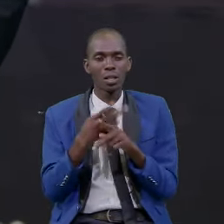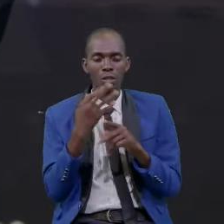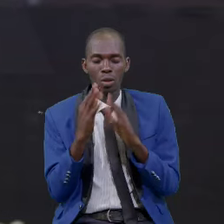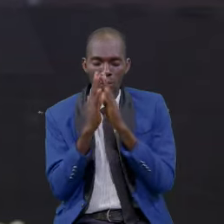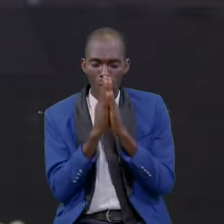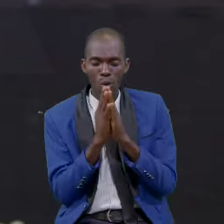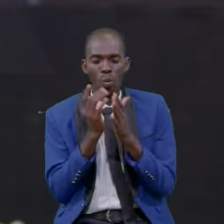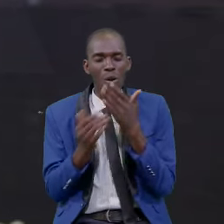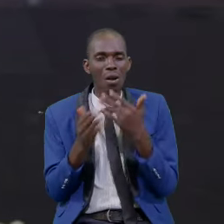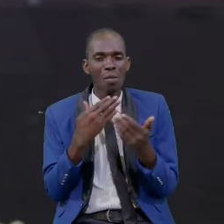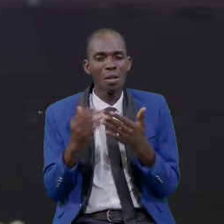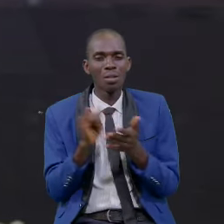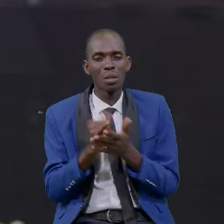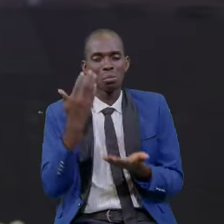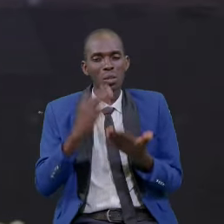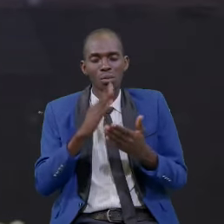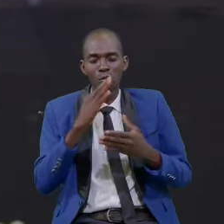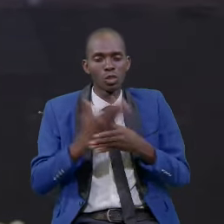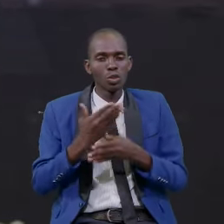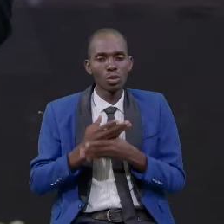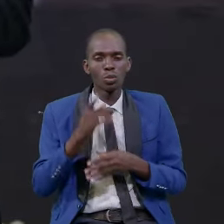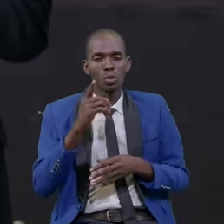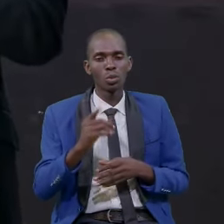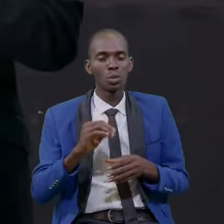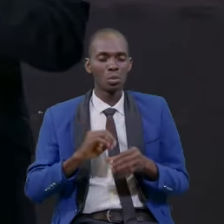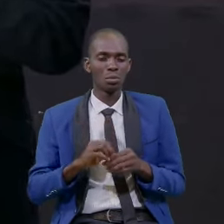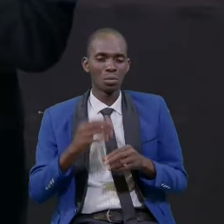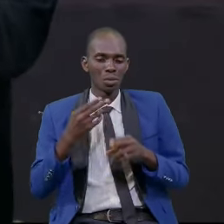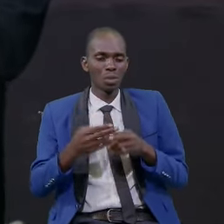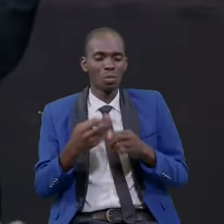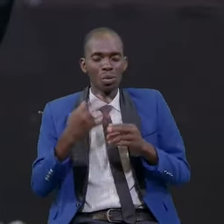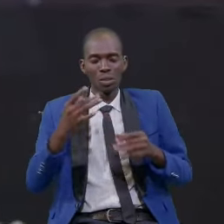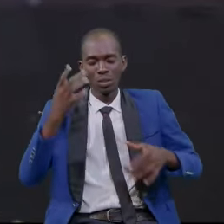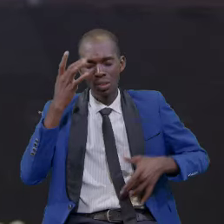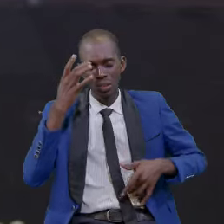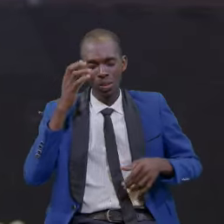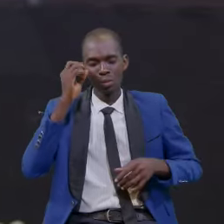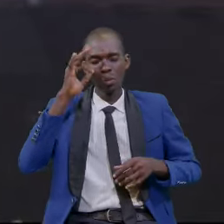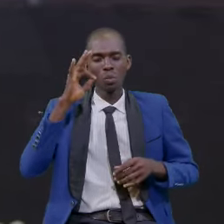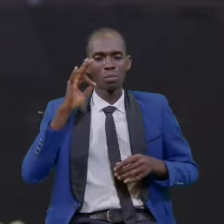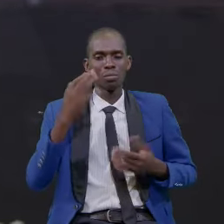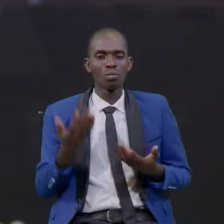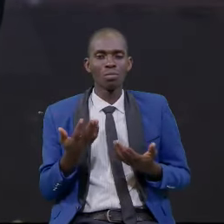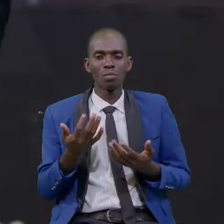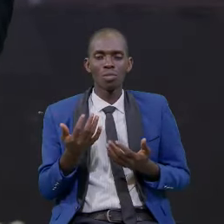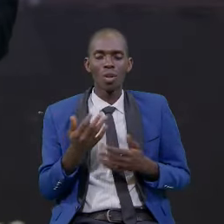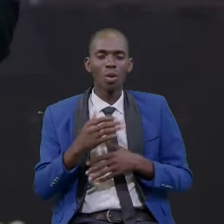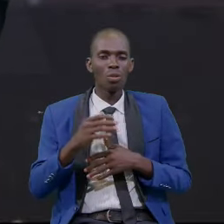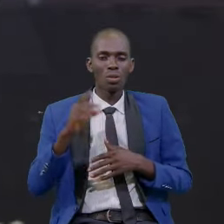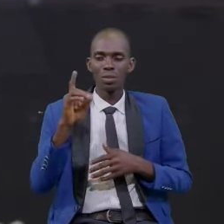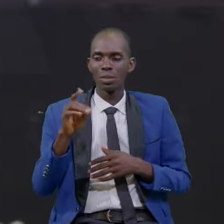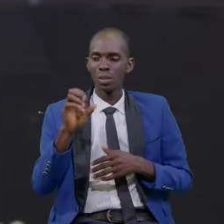name of sickness, disease, affliction, witches, wizard, powers of darkness. The DSS